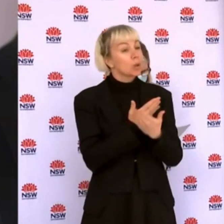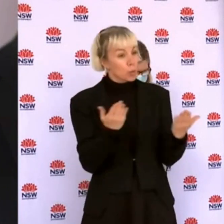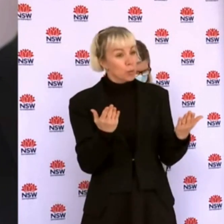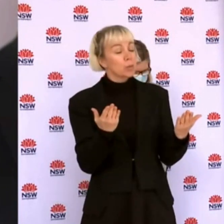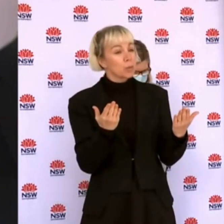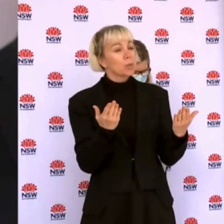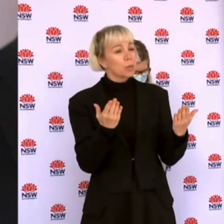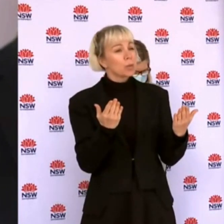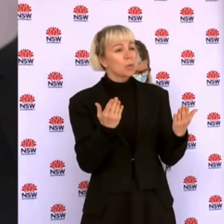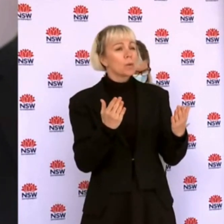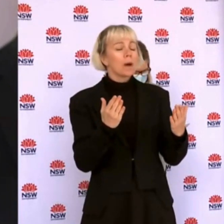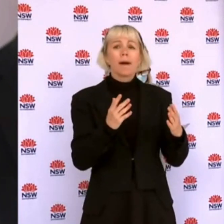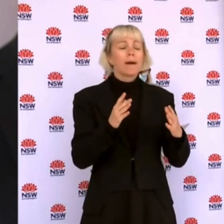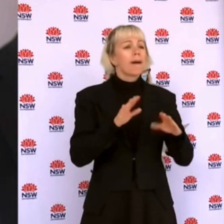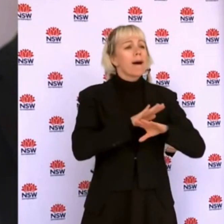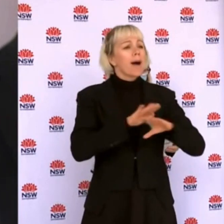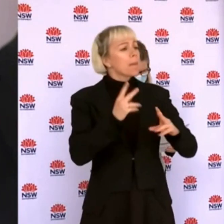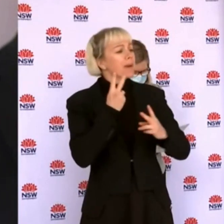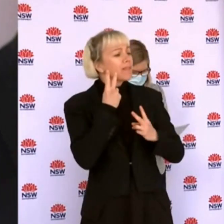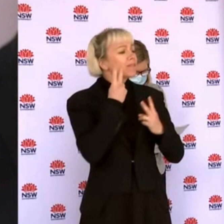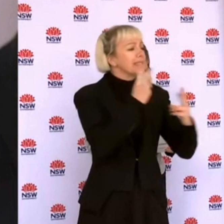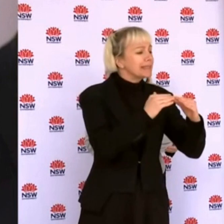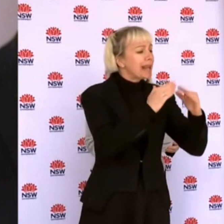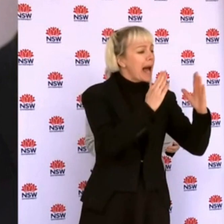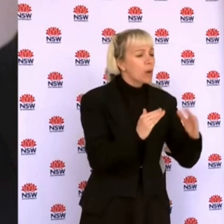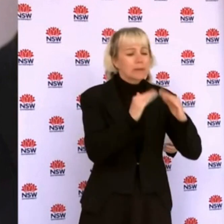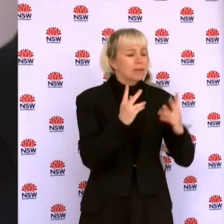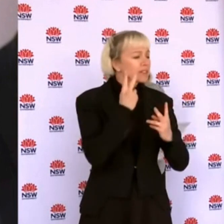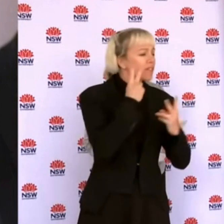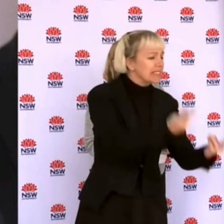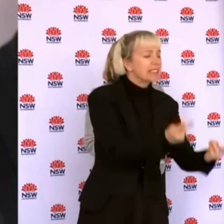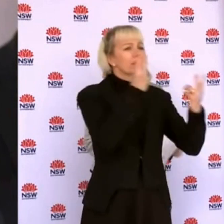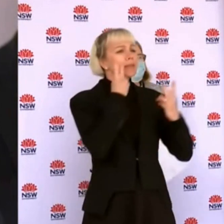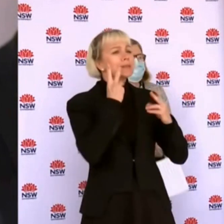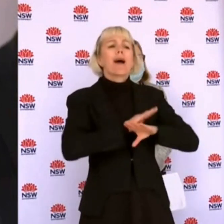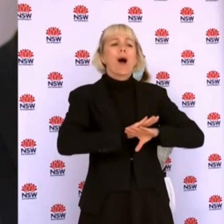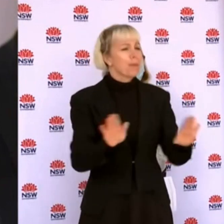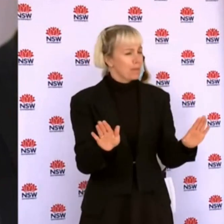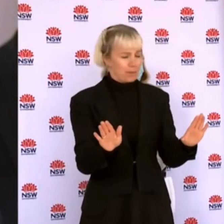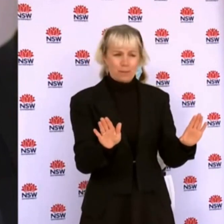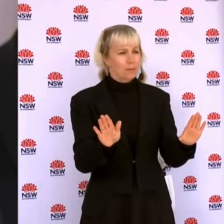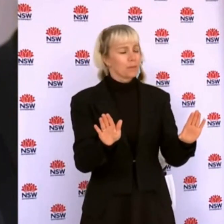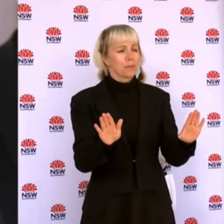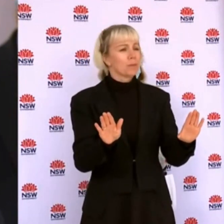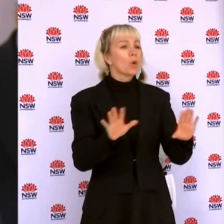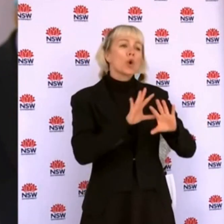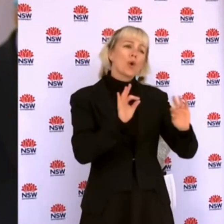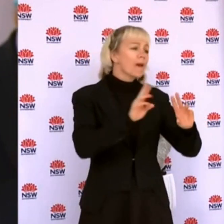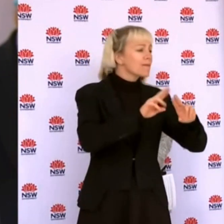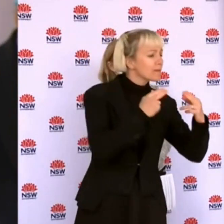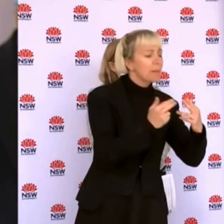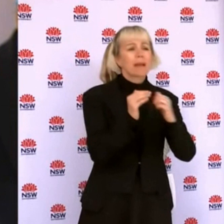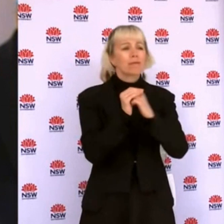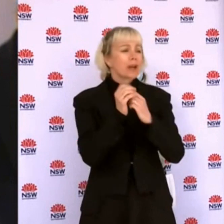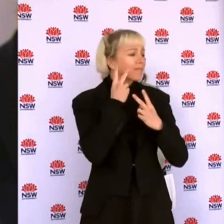avoid contacts with other households. Please avoid visiting family and friends because